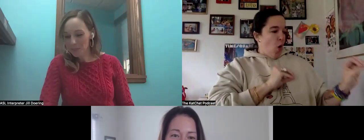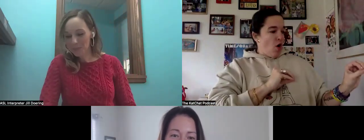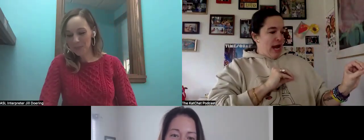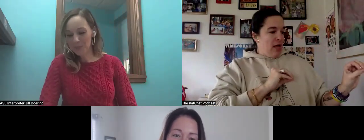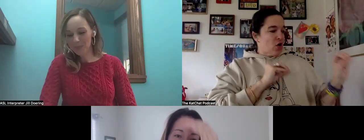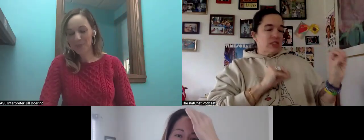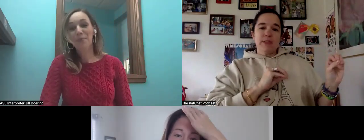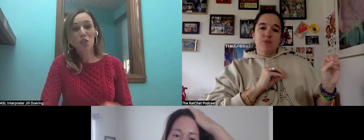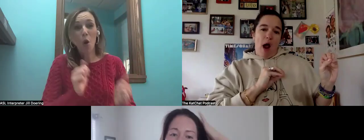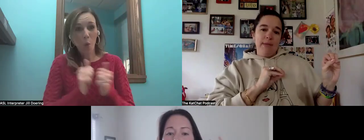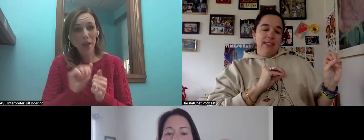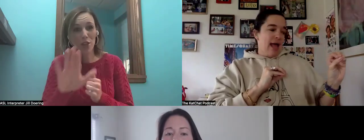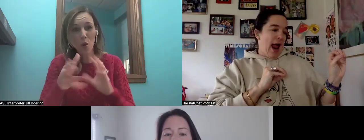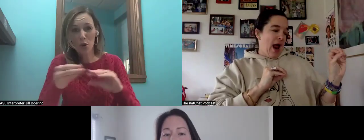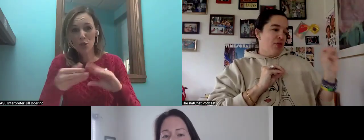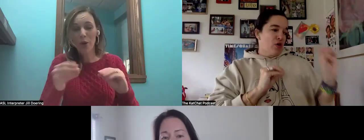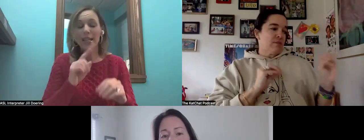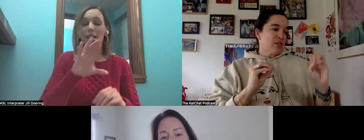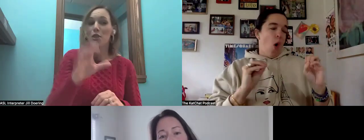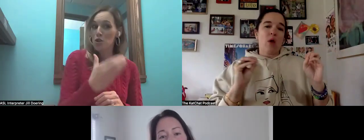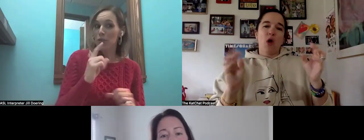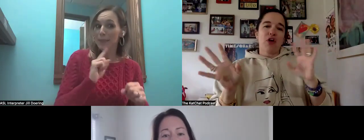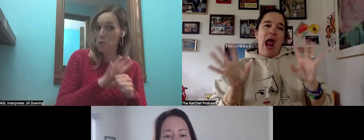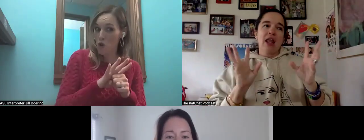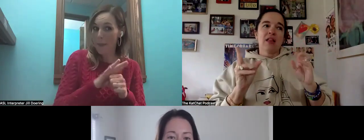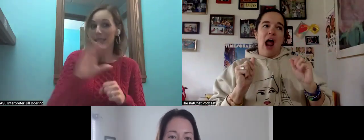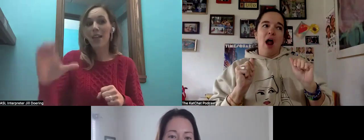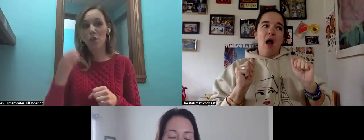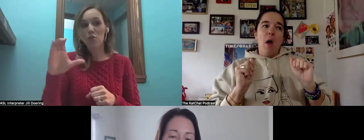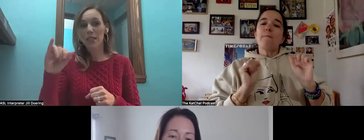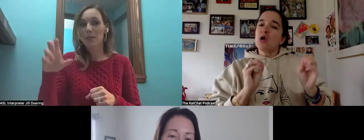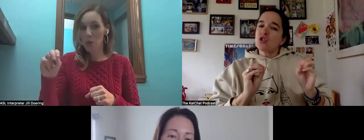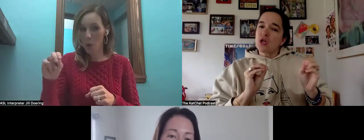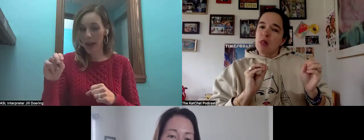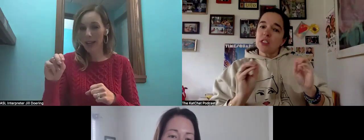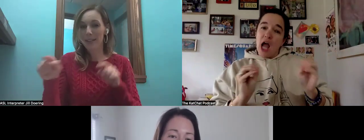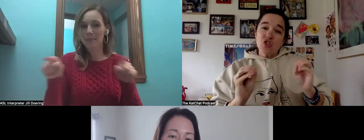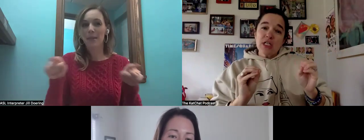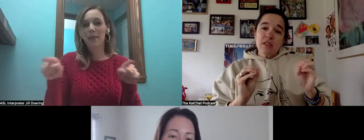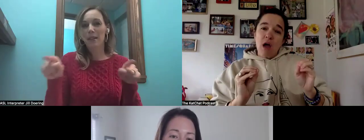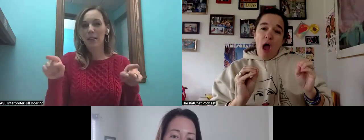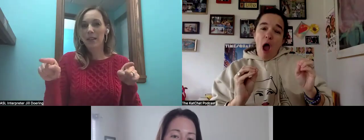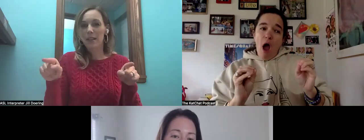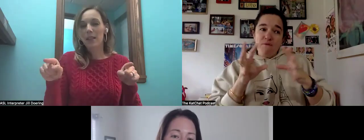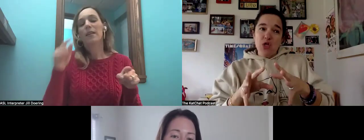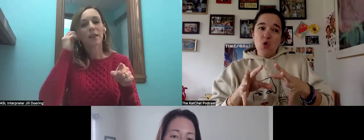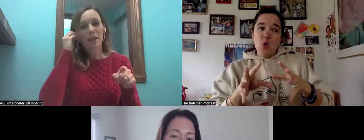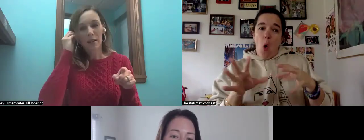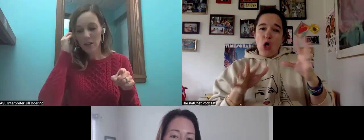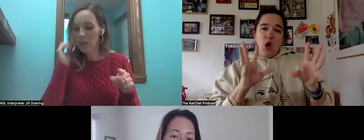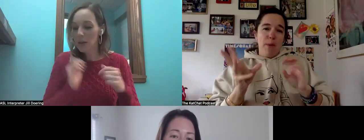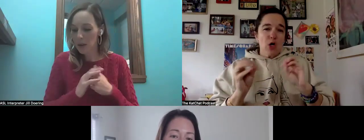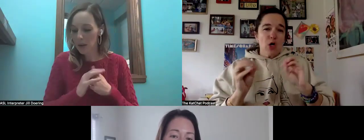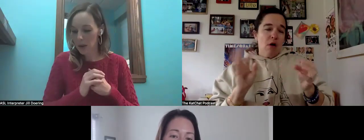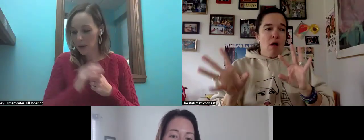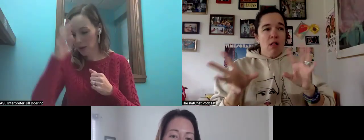those stories, the Christmas promise and the Christmas coin, were there any like personal touching of you